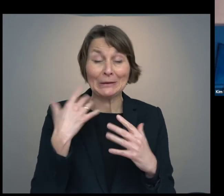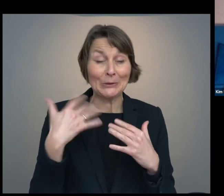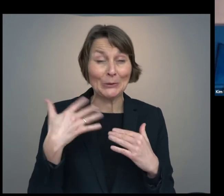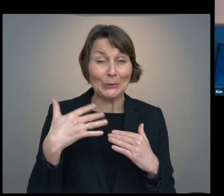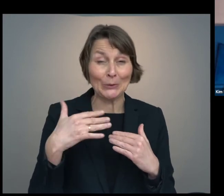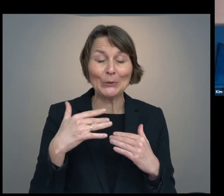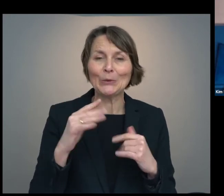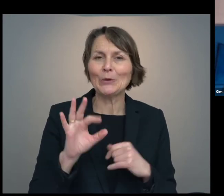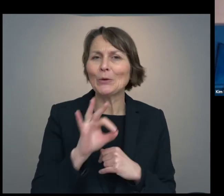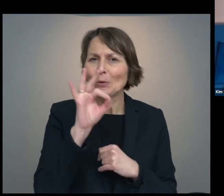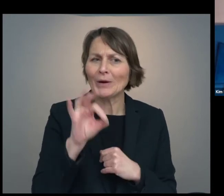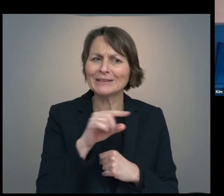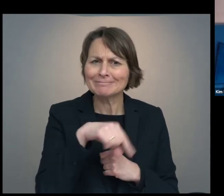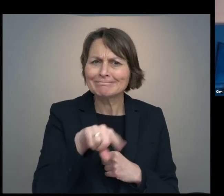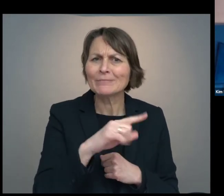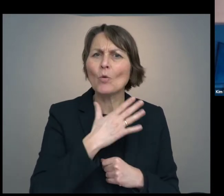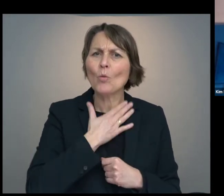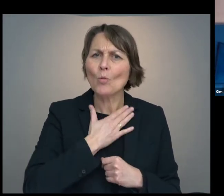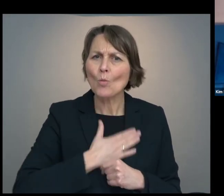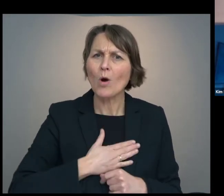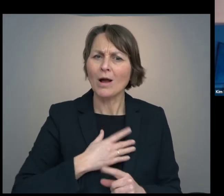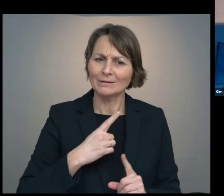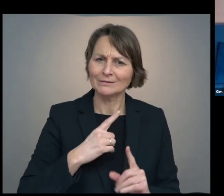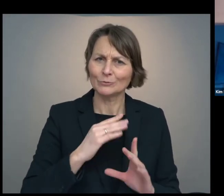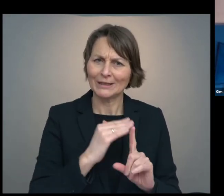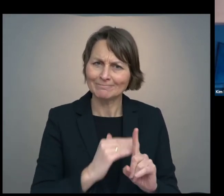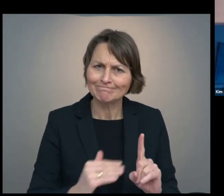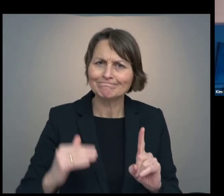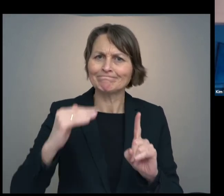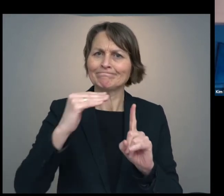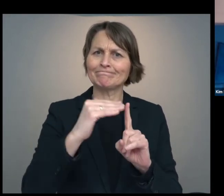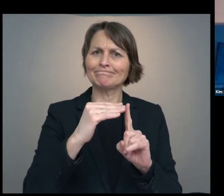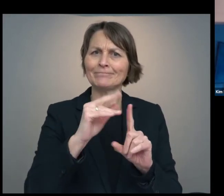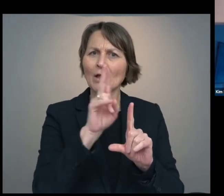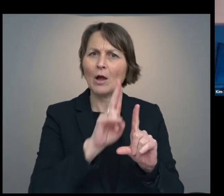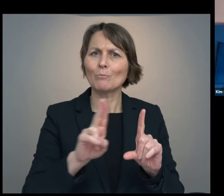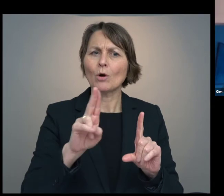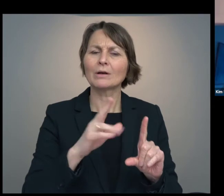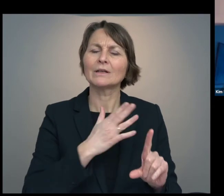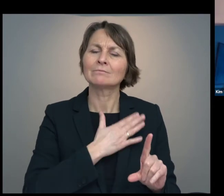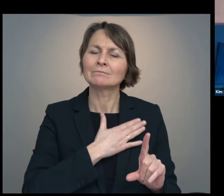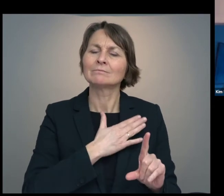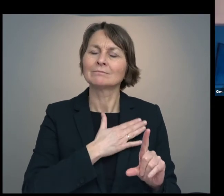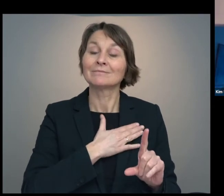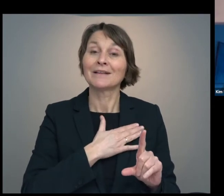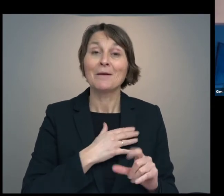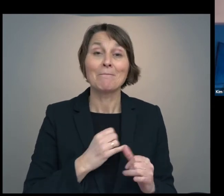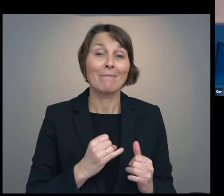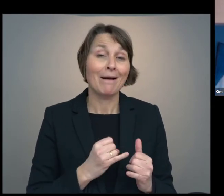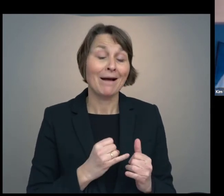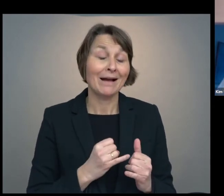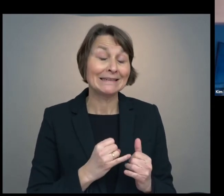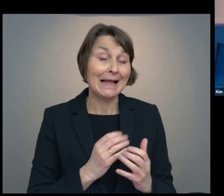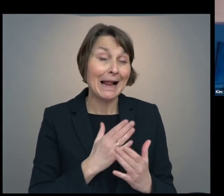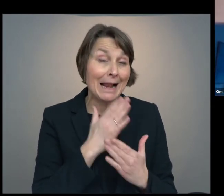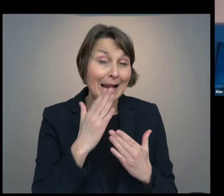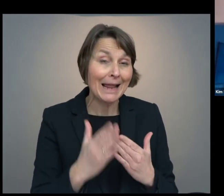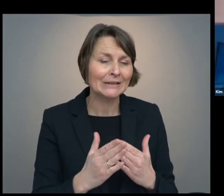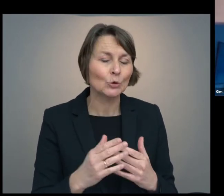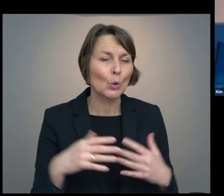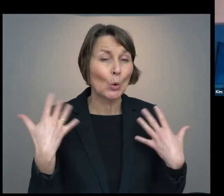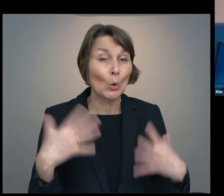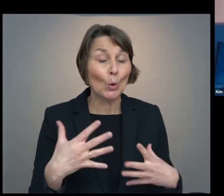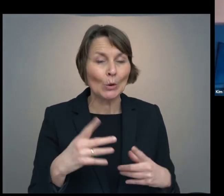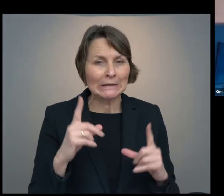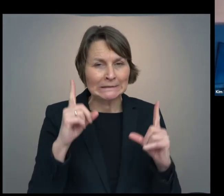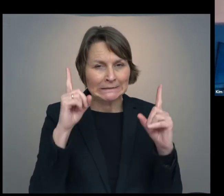the tougher questions came from wanting to improve Umbraco as well, and from a place of love. I have left the hardest question